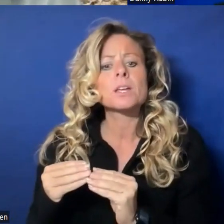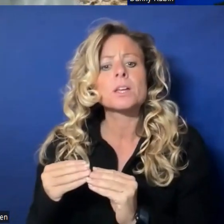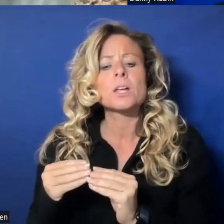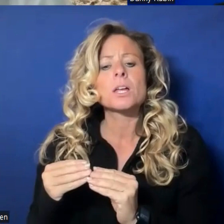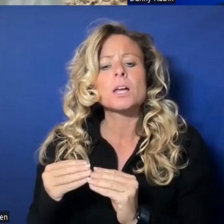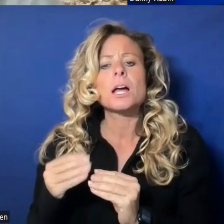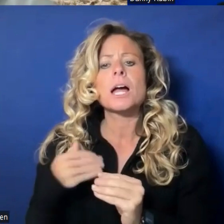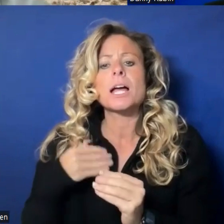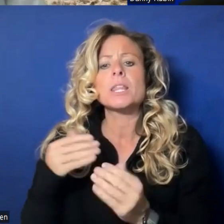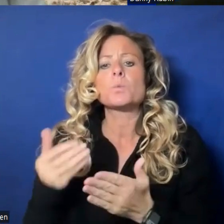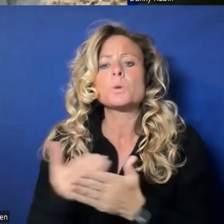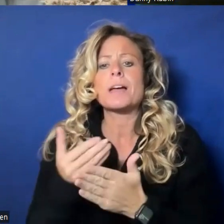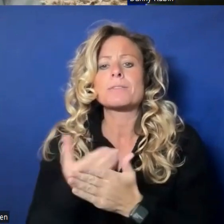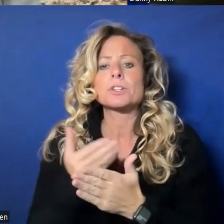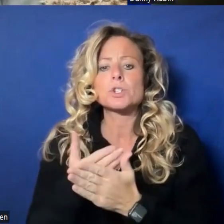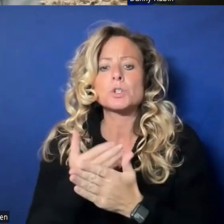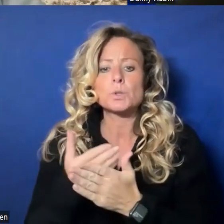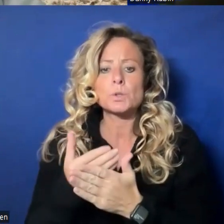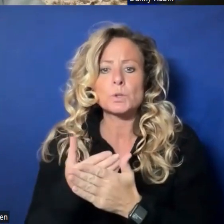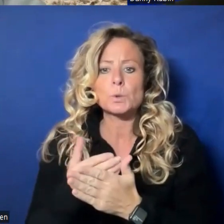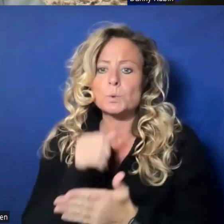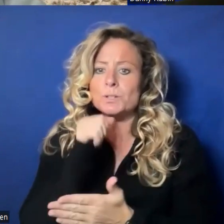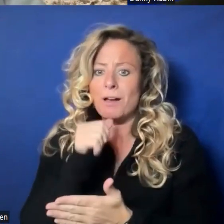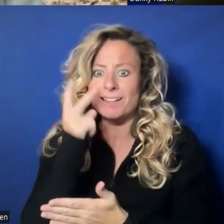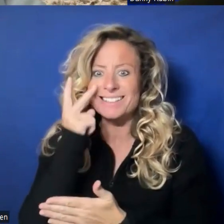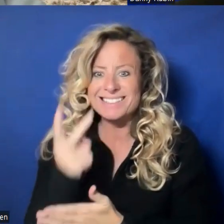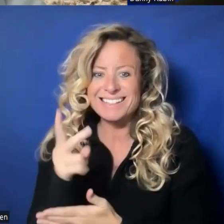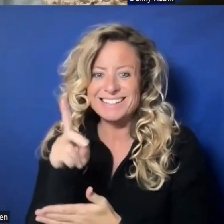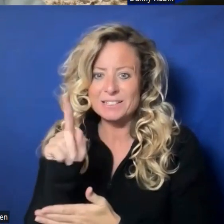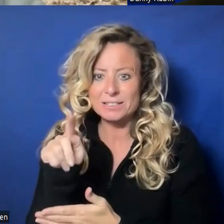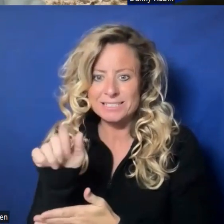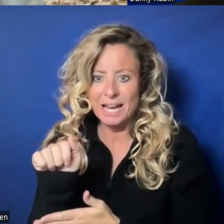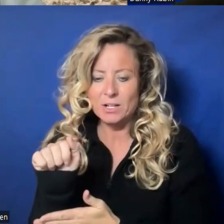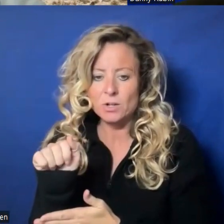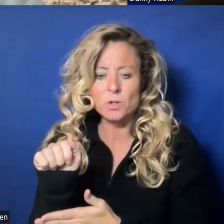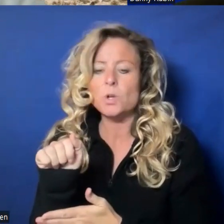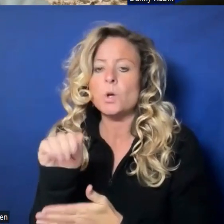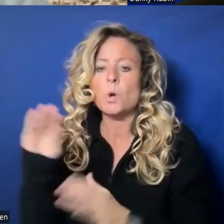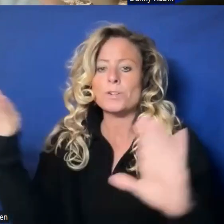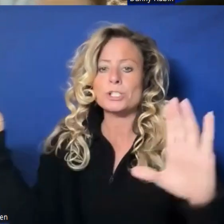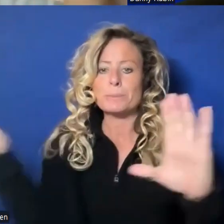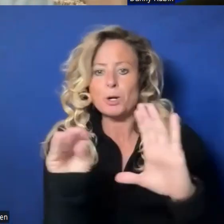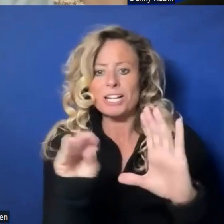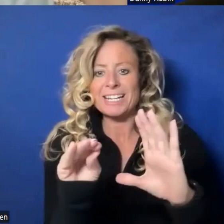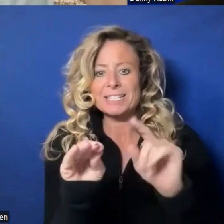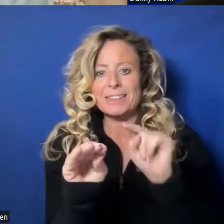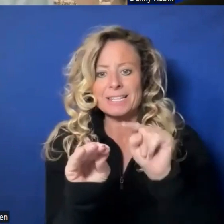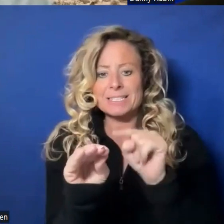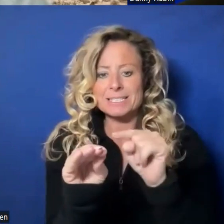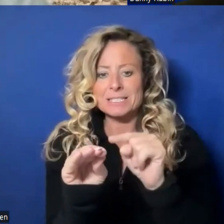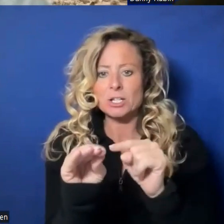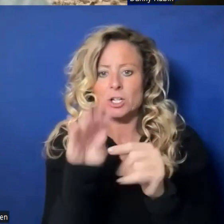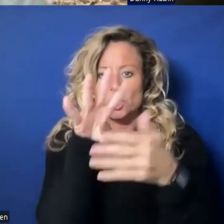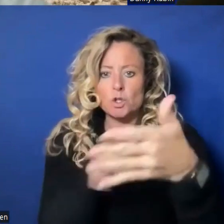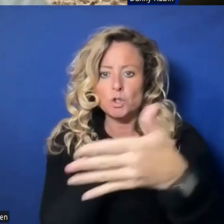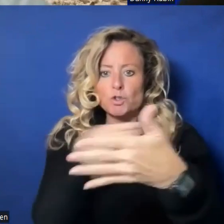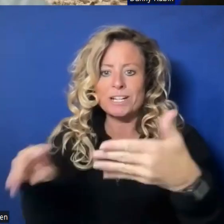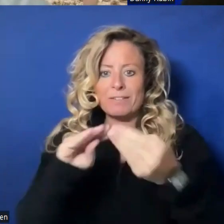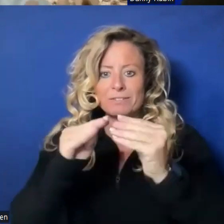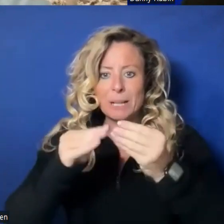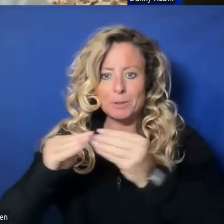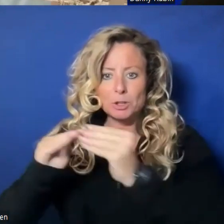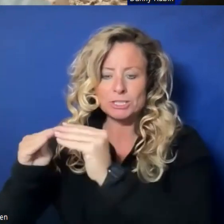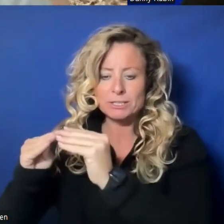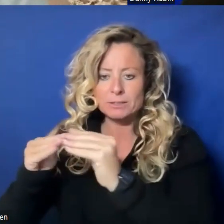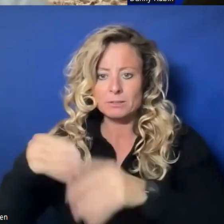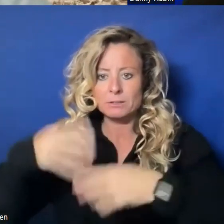new previously unseen data, we just push it into this grid of numbers,